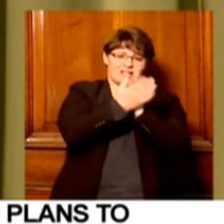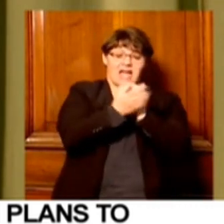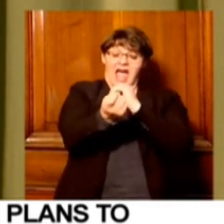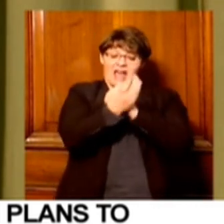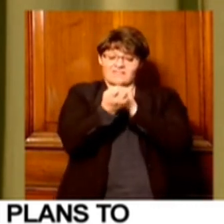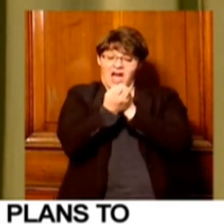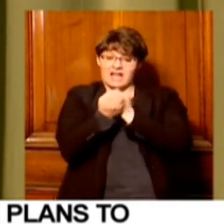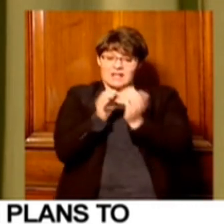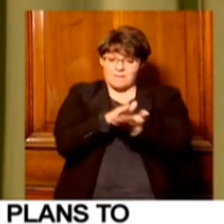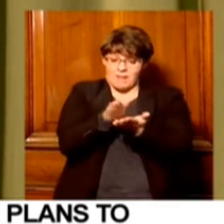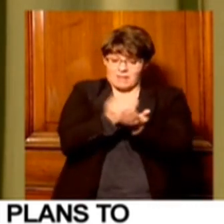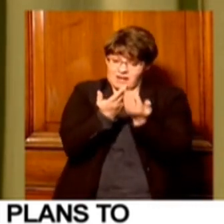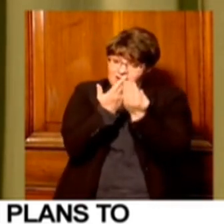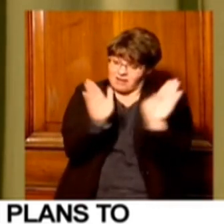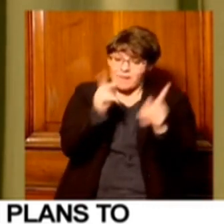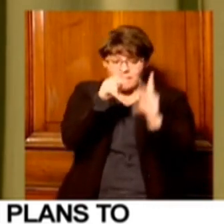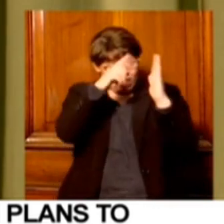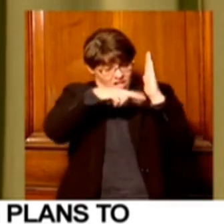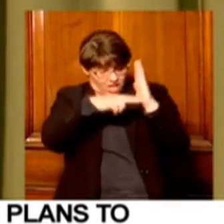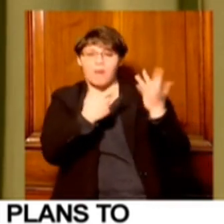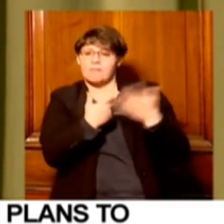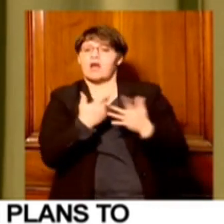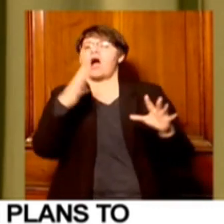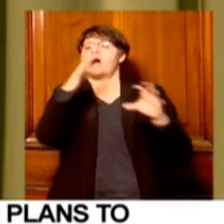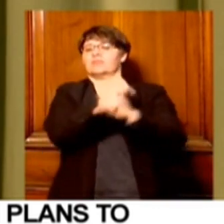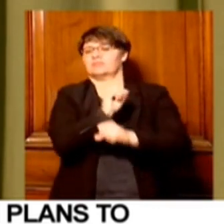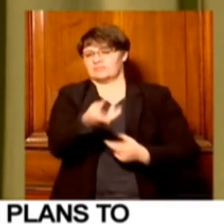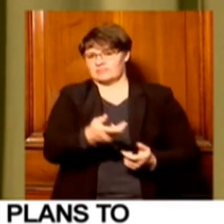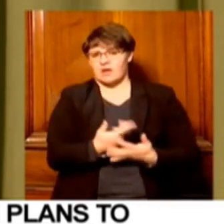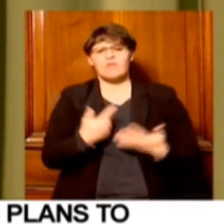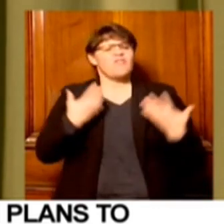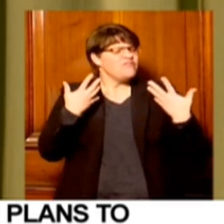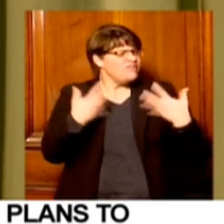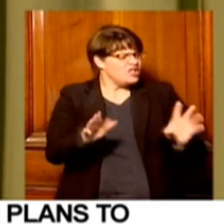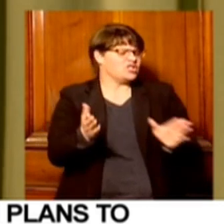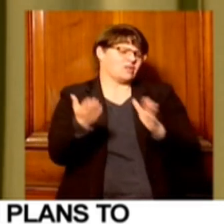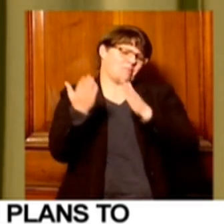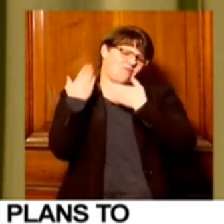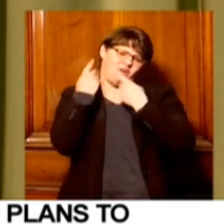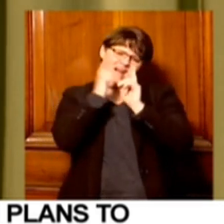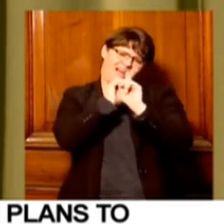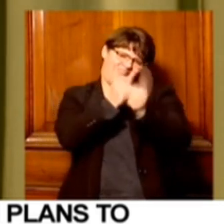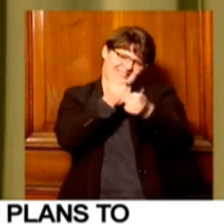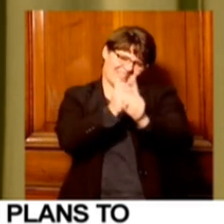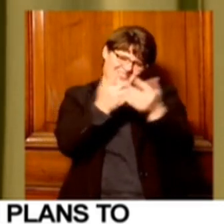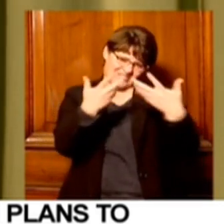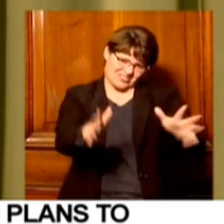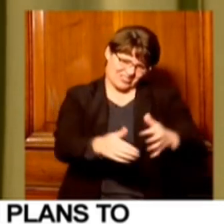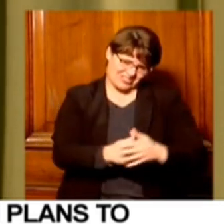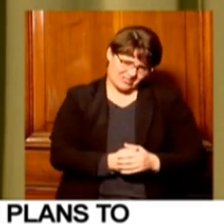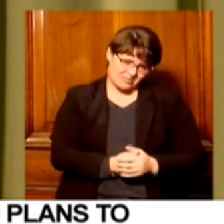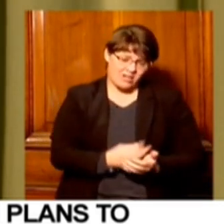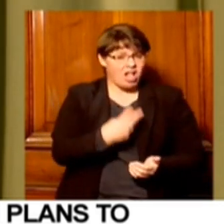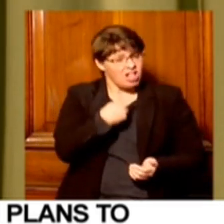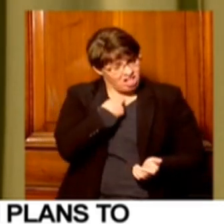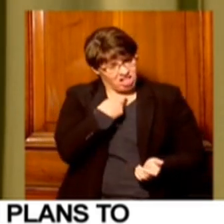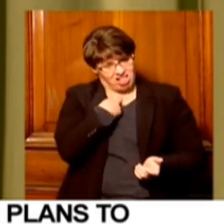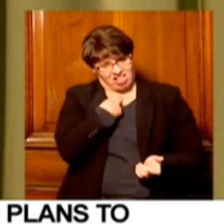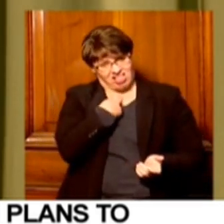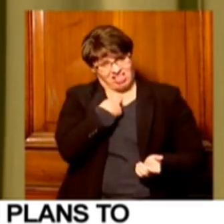we will answer this question. We have answered it, in fact. It's unfortunate